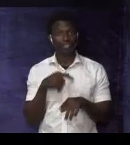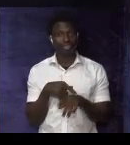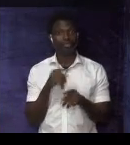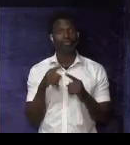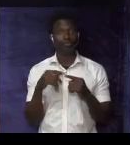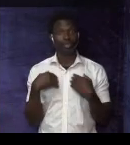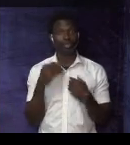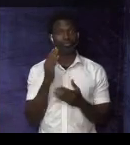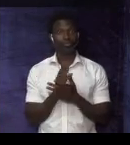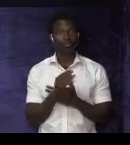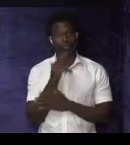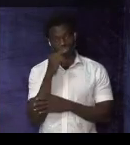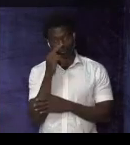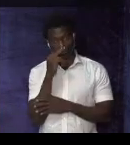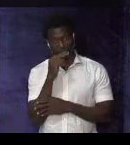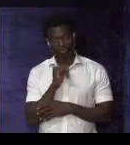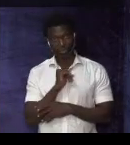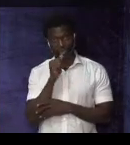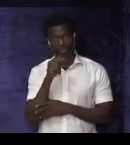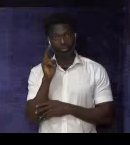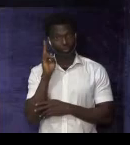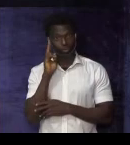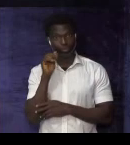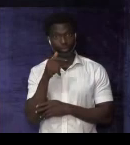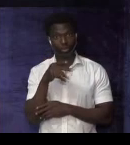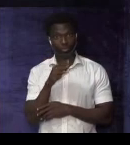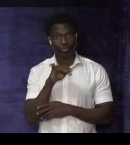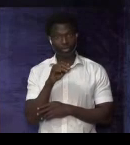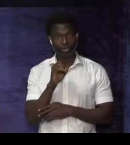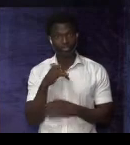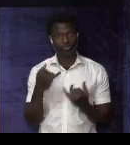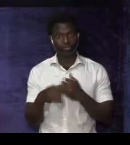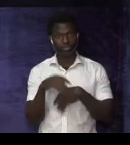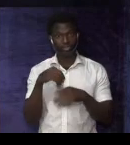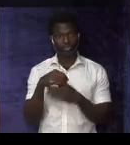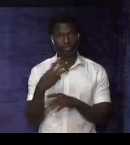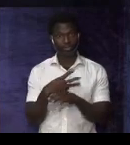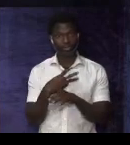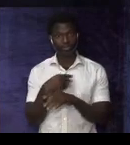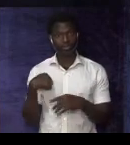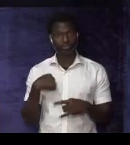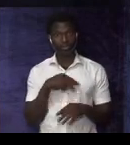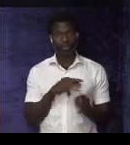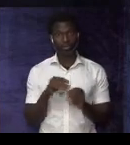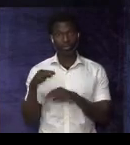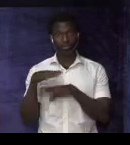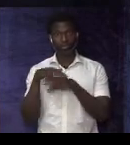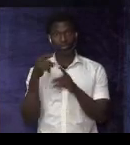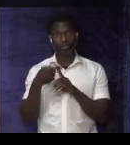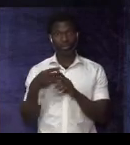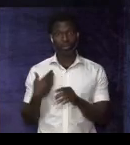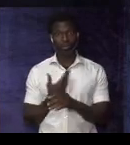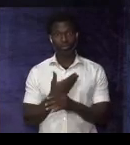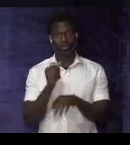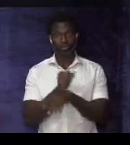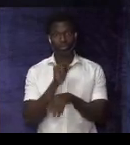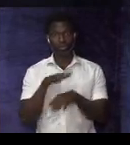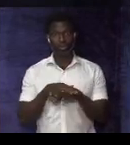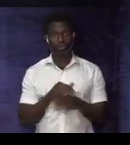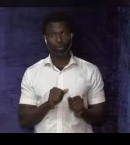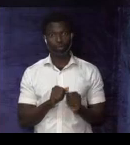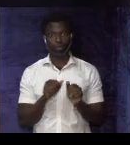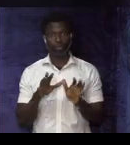have some fun. I am Unkwagbaje. Today in mathematics, we are moving on from our work on plane